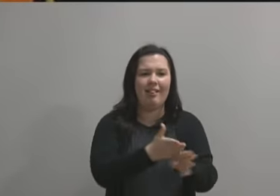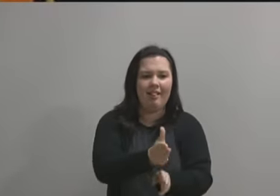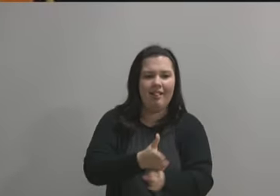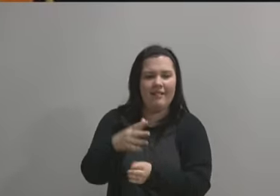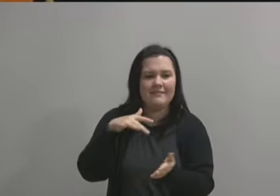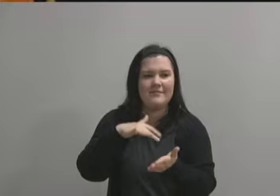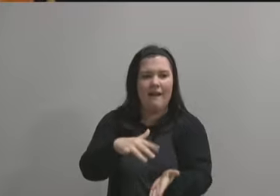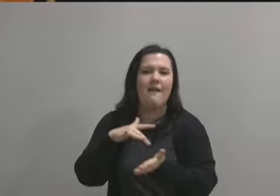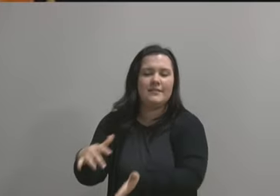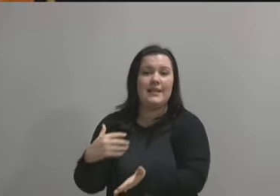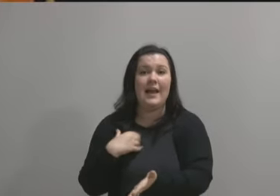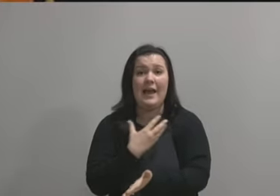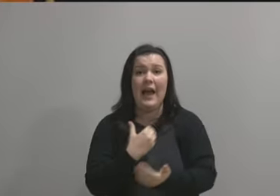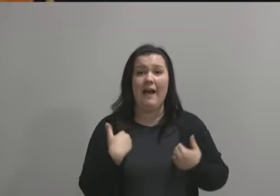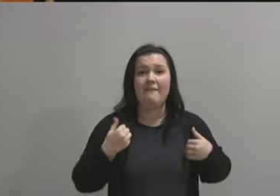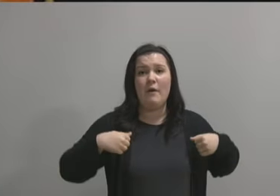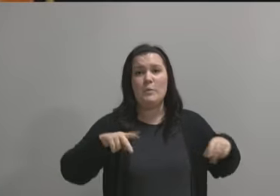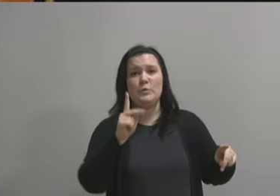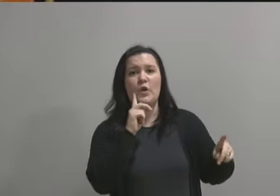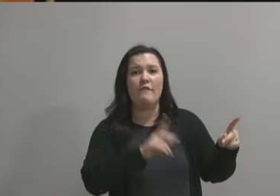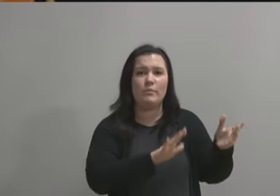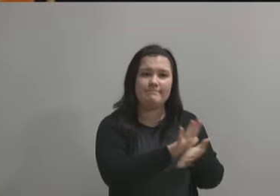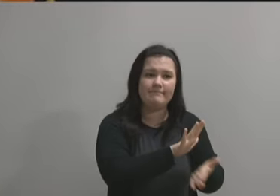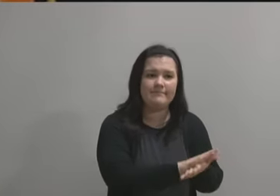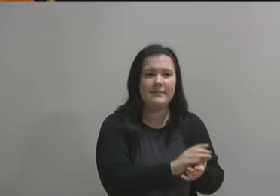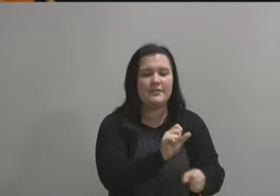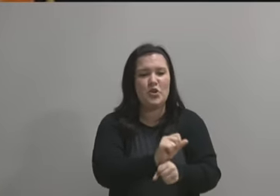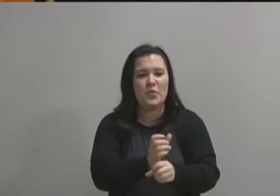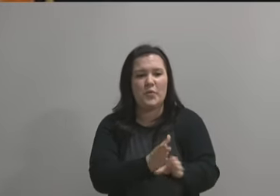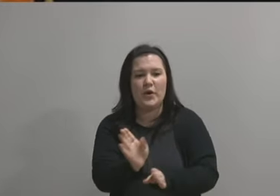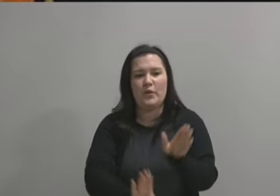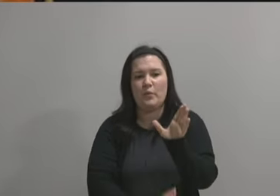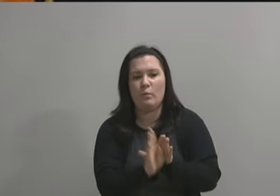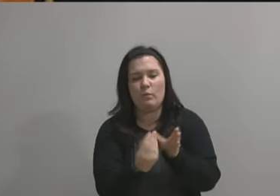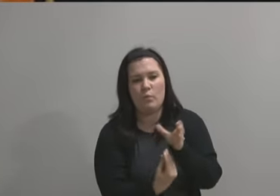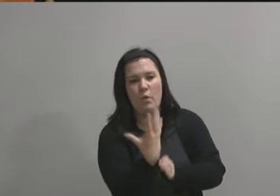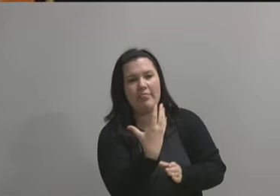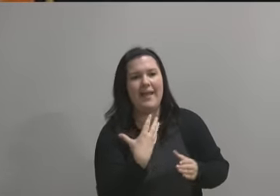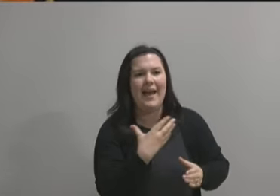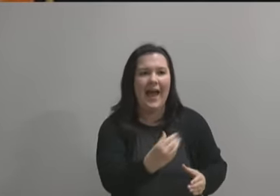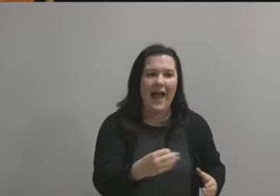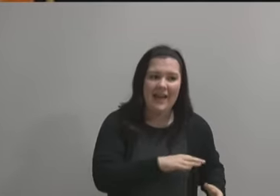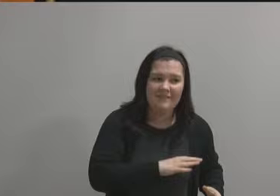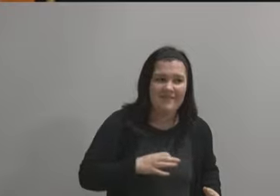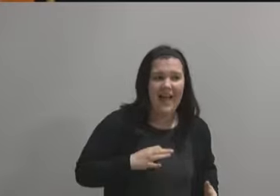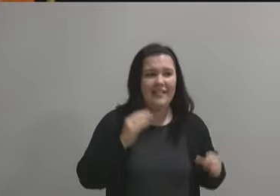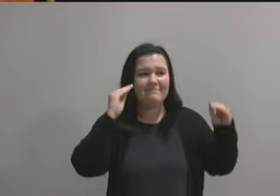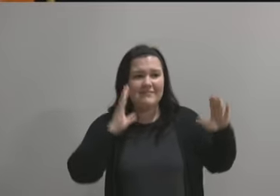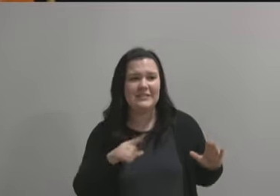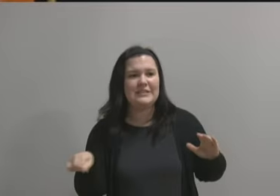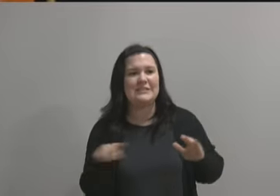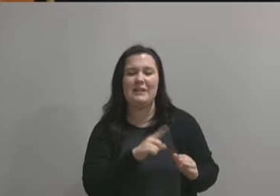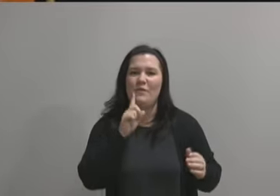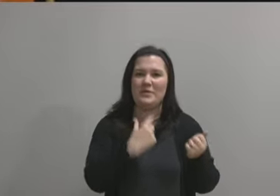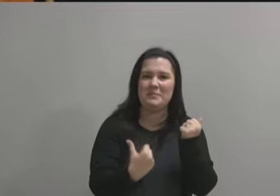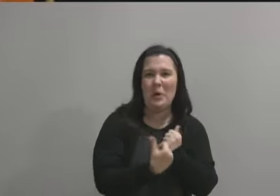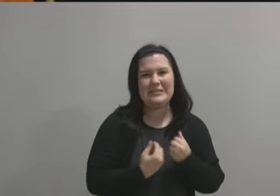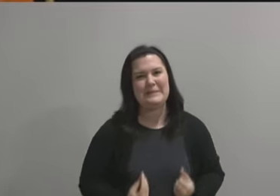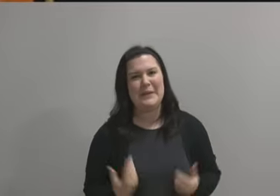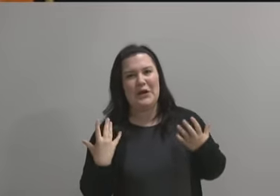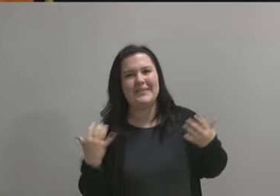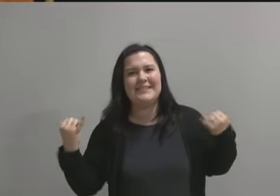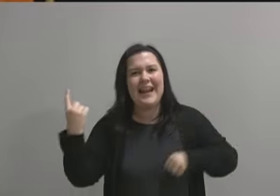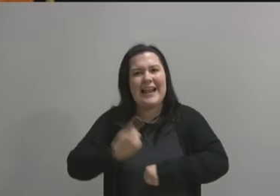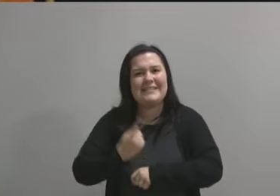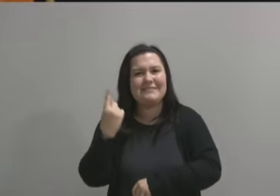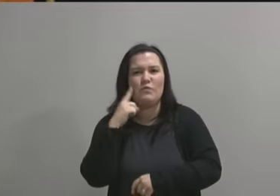opportunities for academic and career growth, and a student body that cannot be matched in terms of support and spirit. Today is definitely a day worth